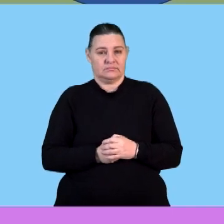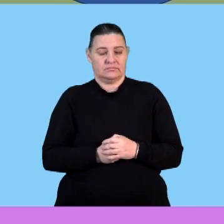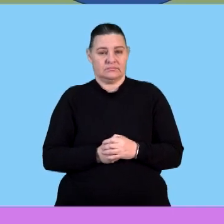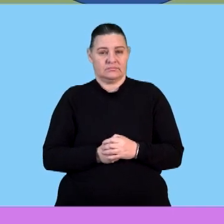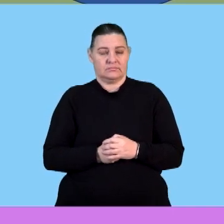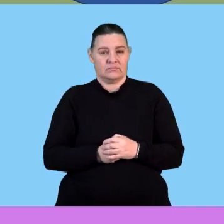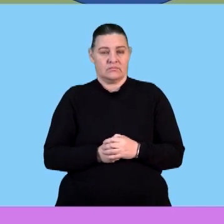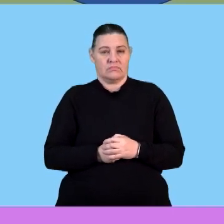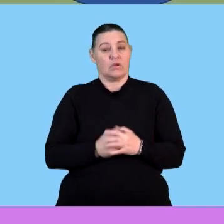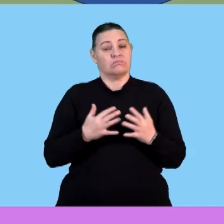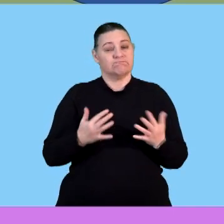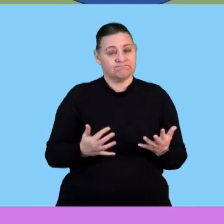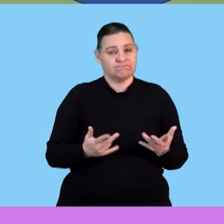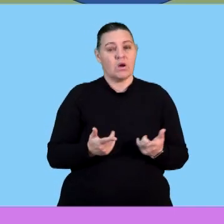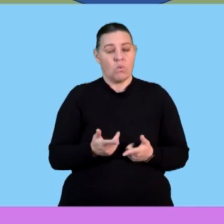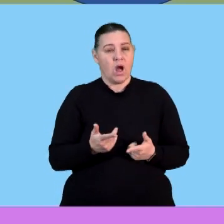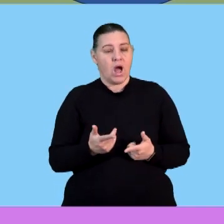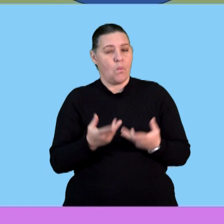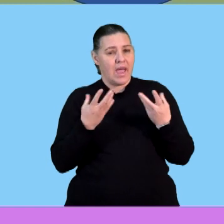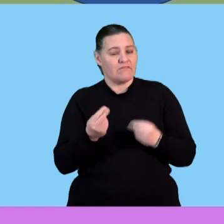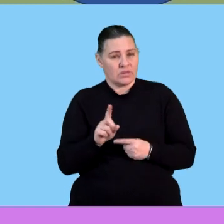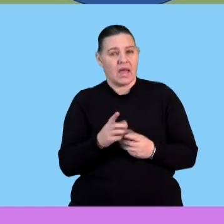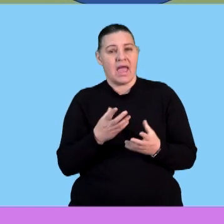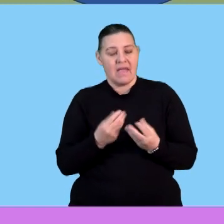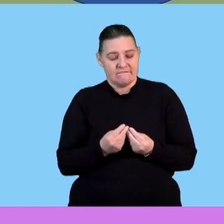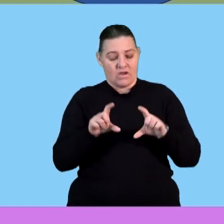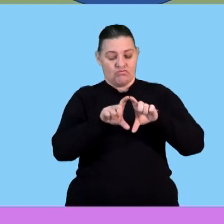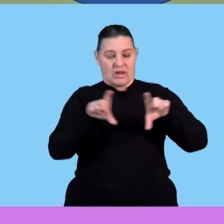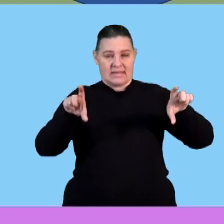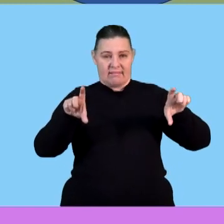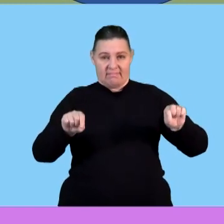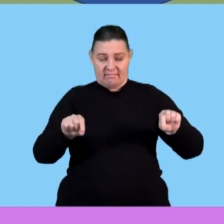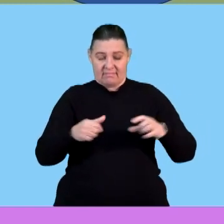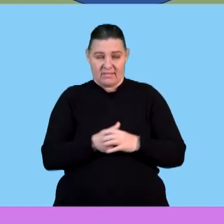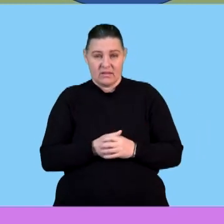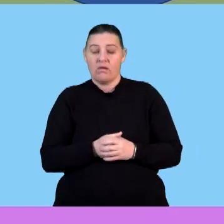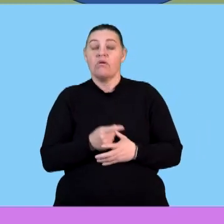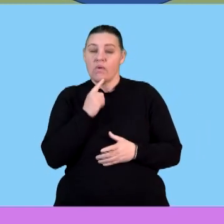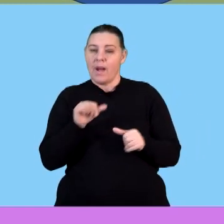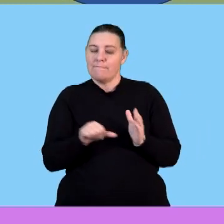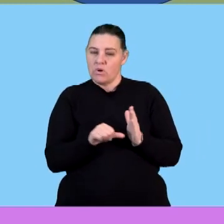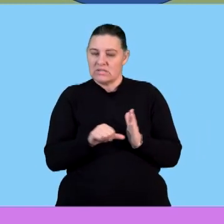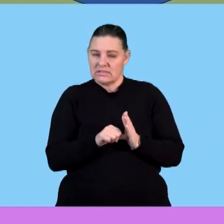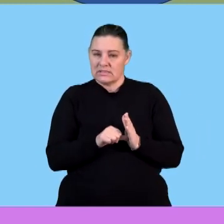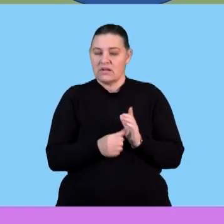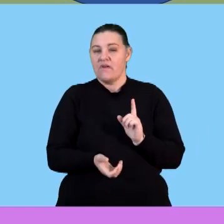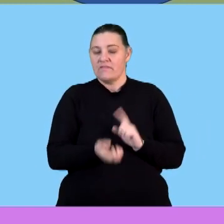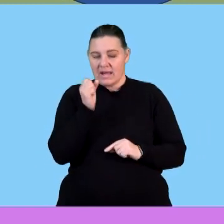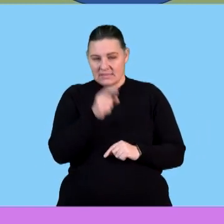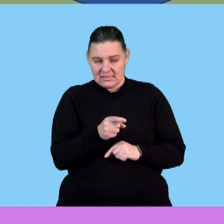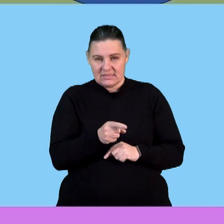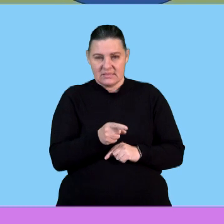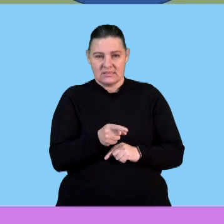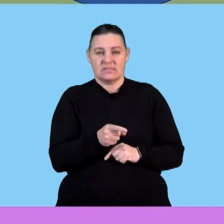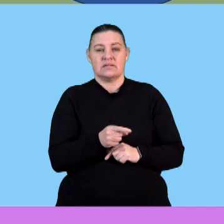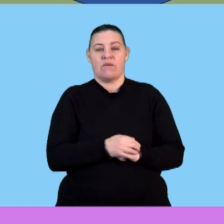25. So in that case, what shape do we have? We have a rectangle. What's the formula to find the perimeter of a regular